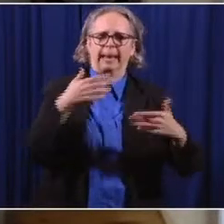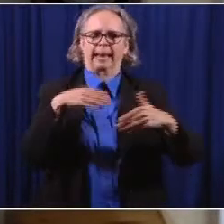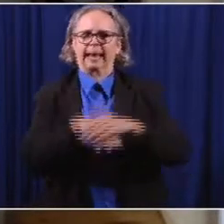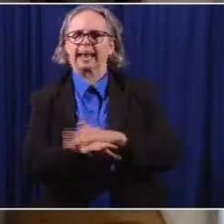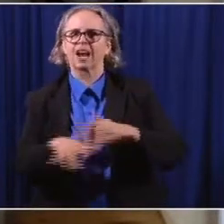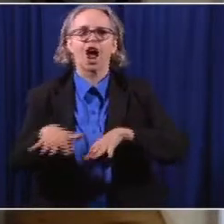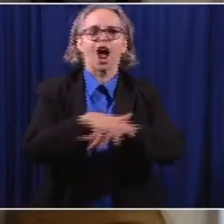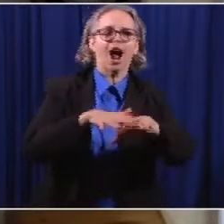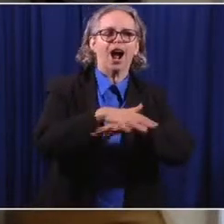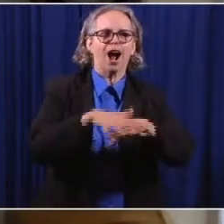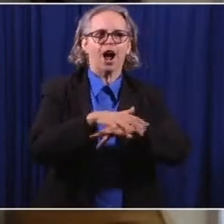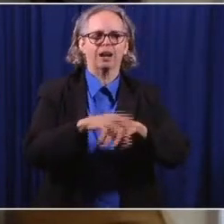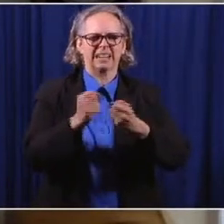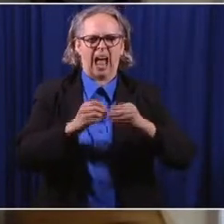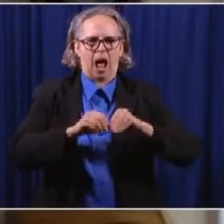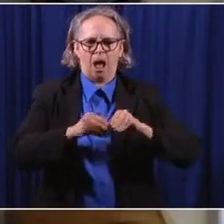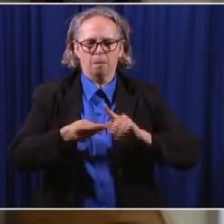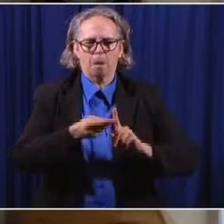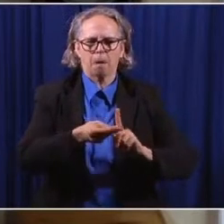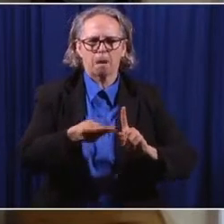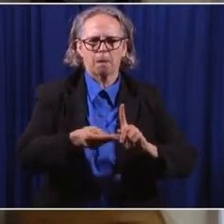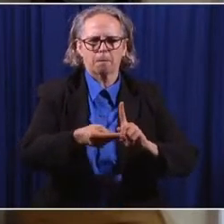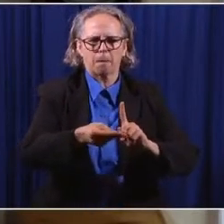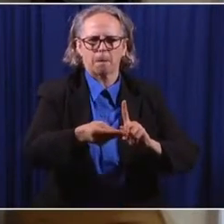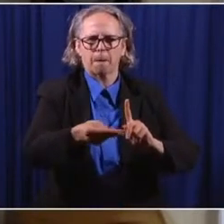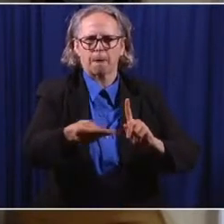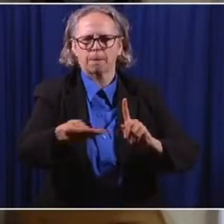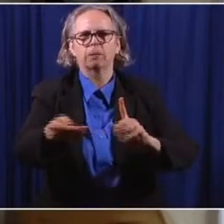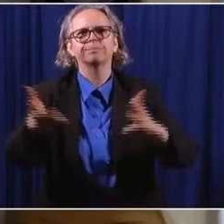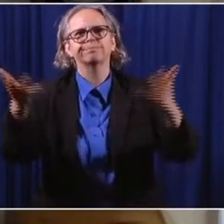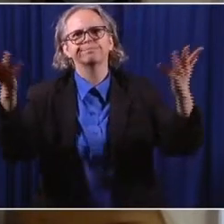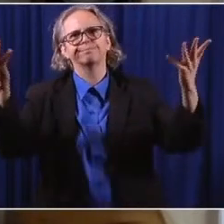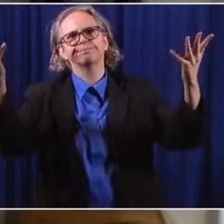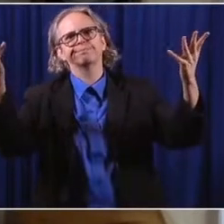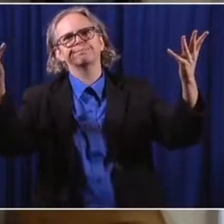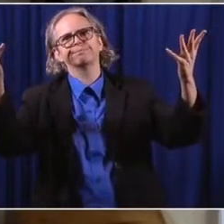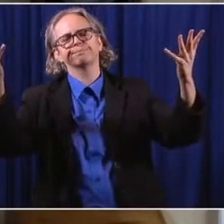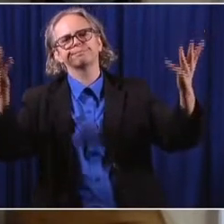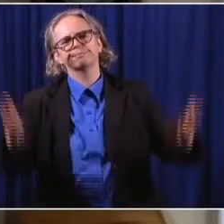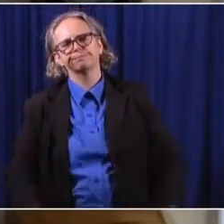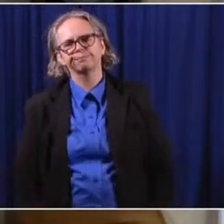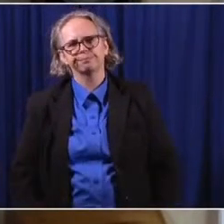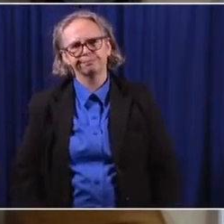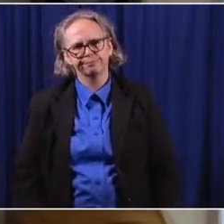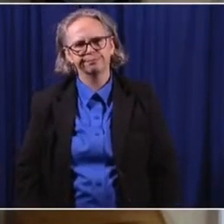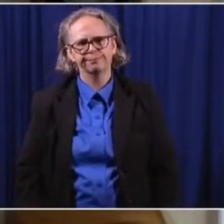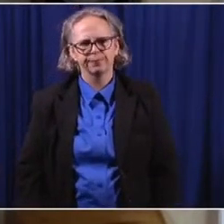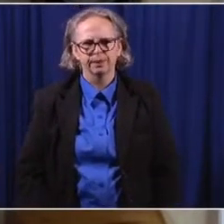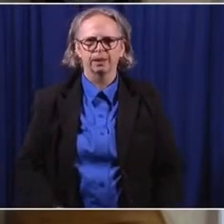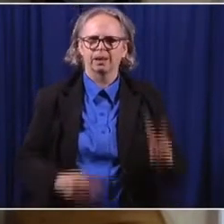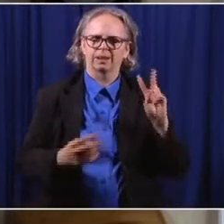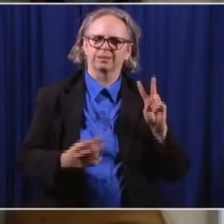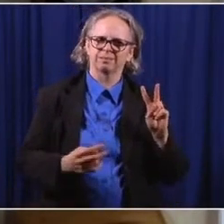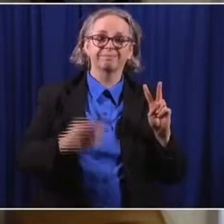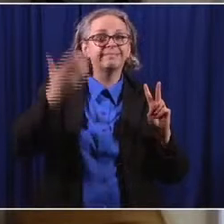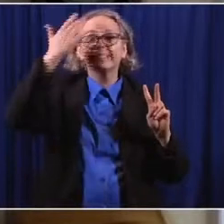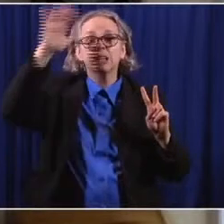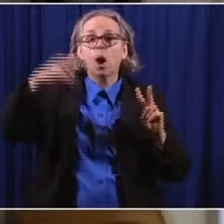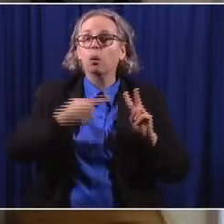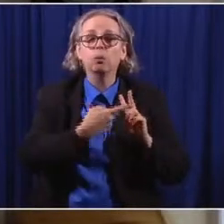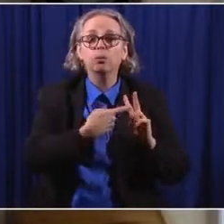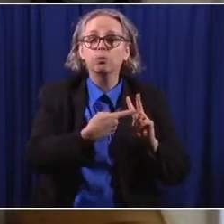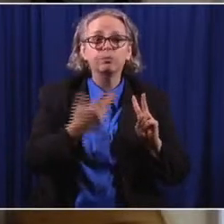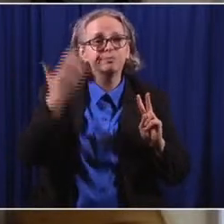family members got the virus. No indication, obviously, that these people who came knew that they were contagious. People